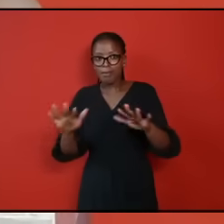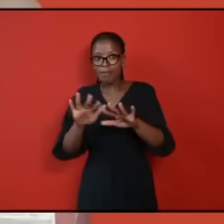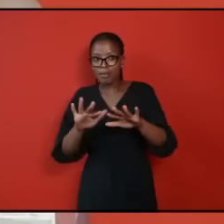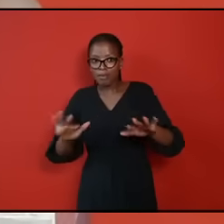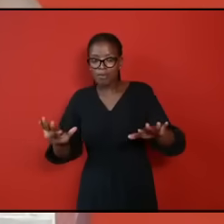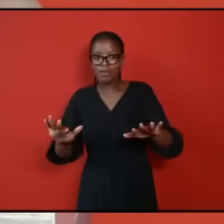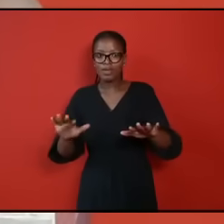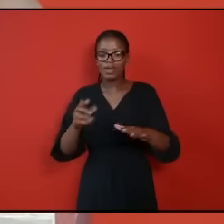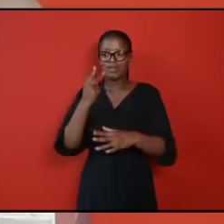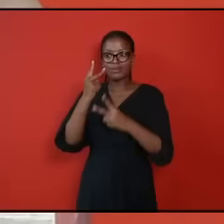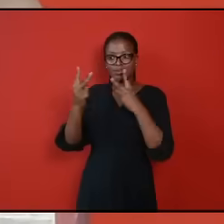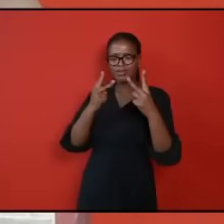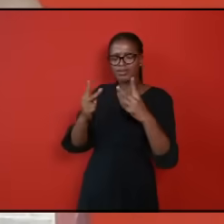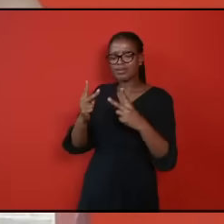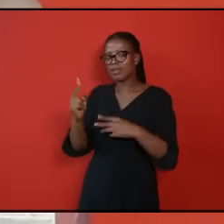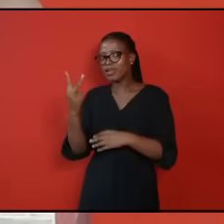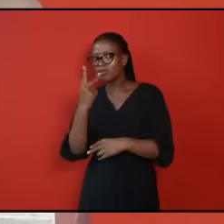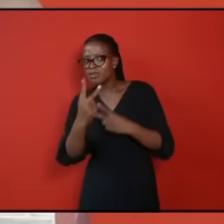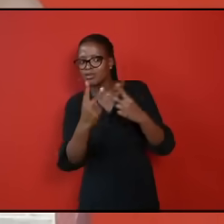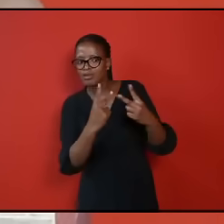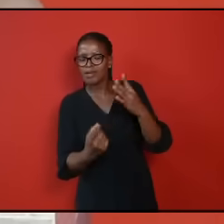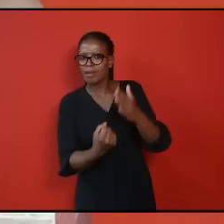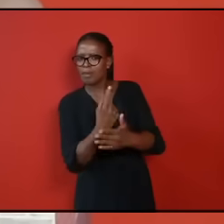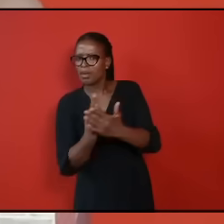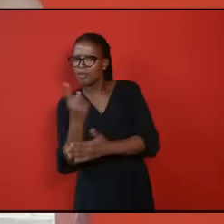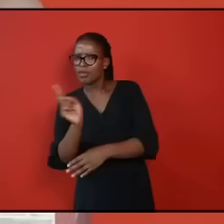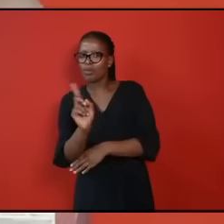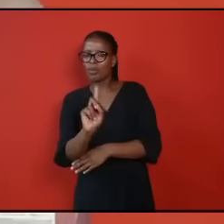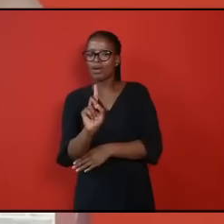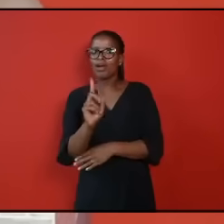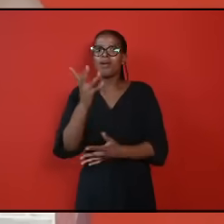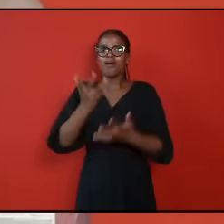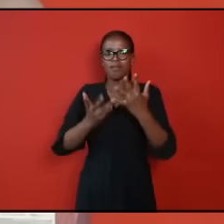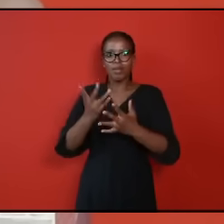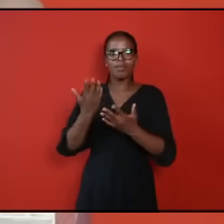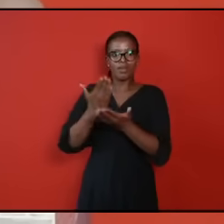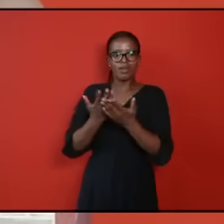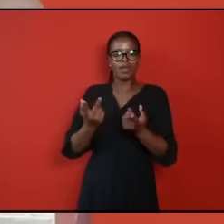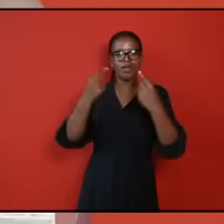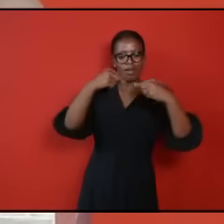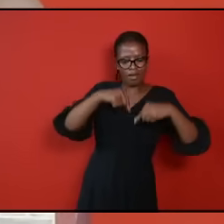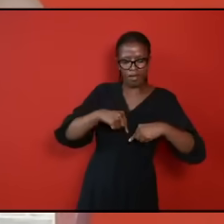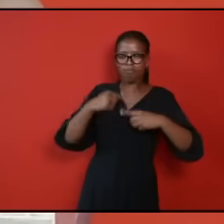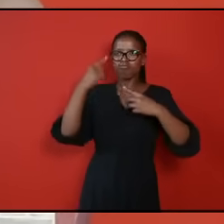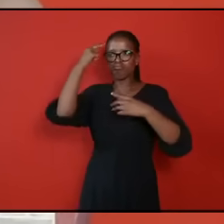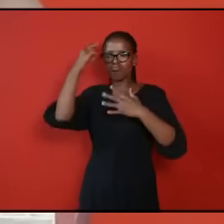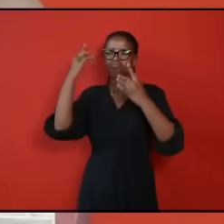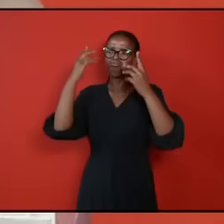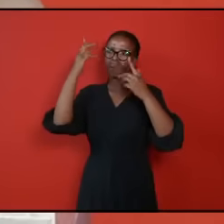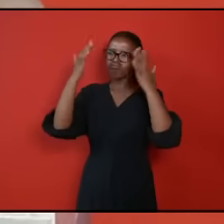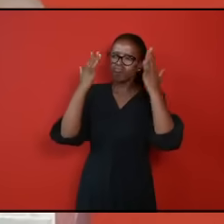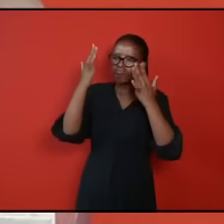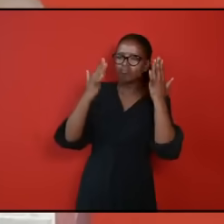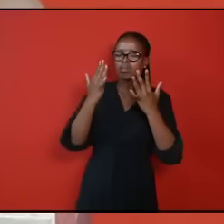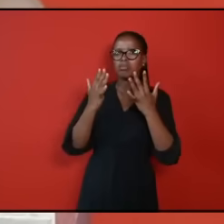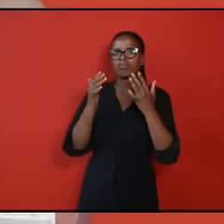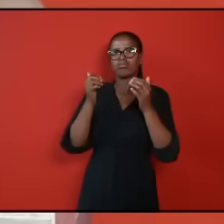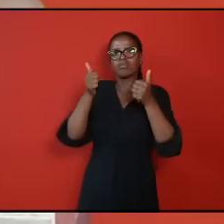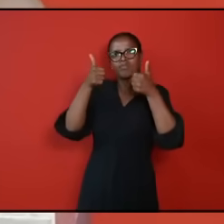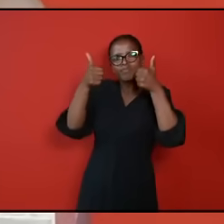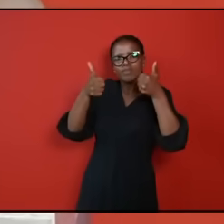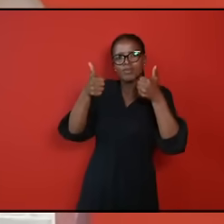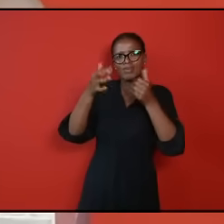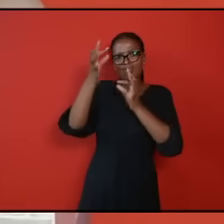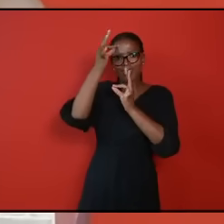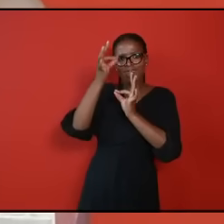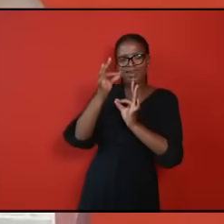because citizens have seen what happened, this time around they'll come back with their mind made up and decide to